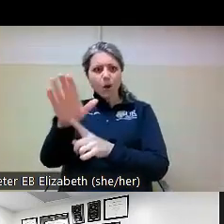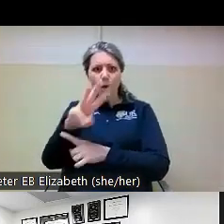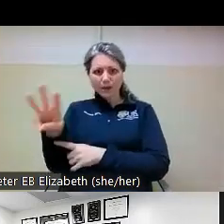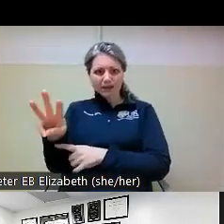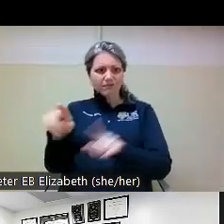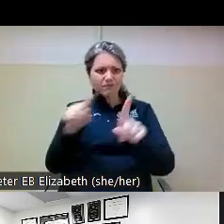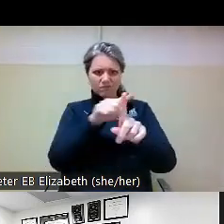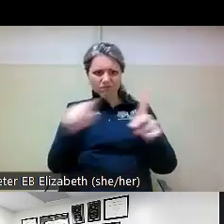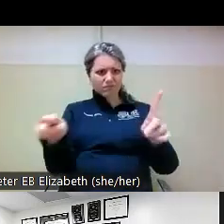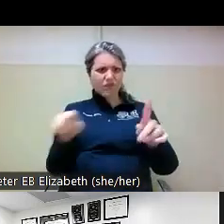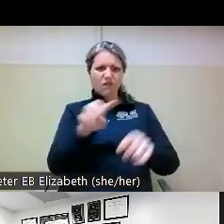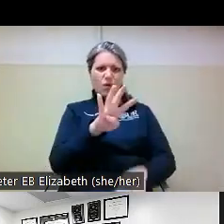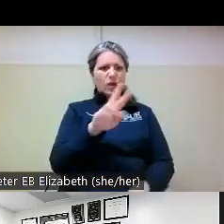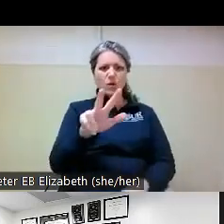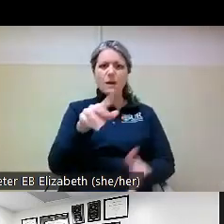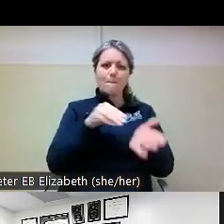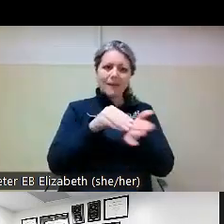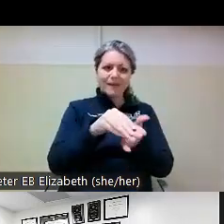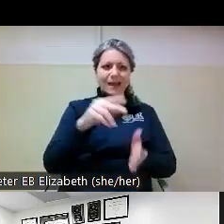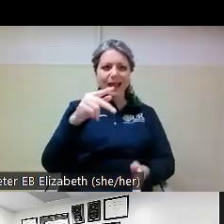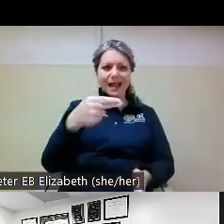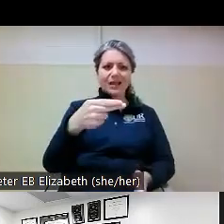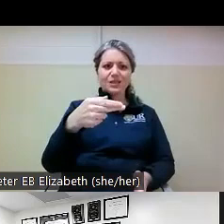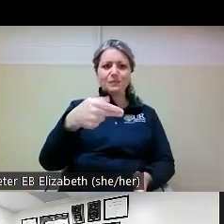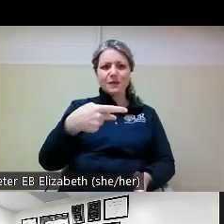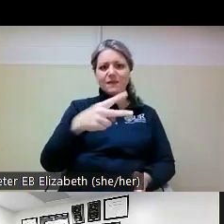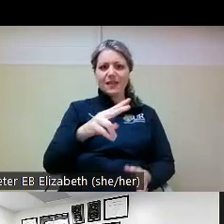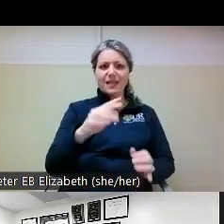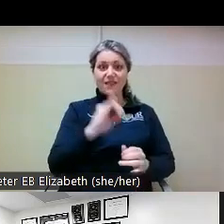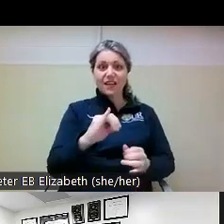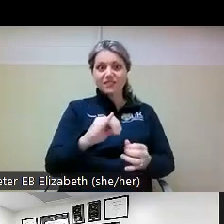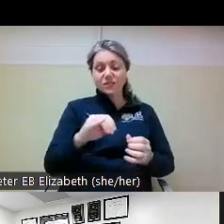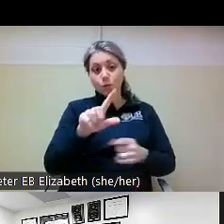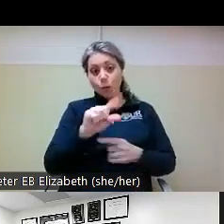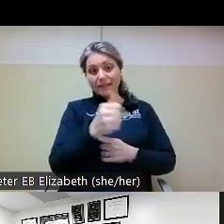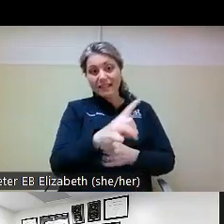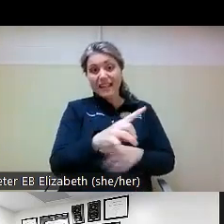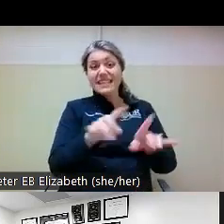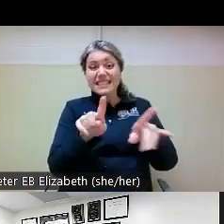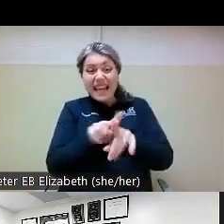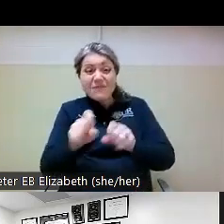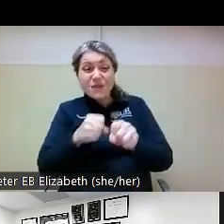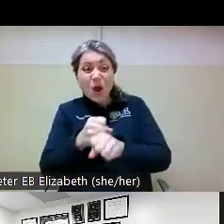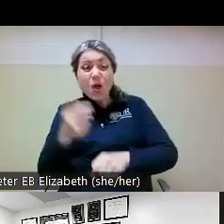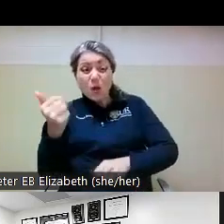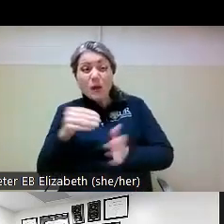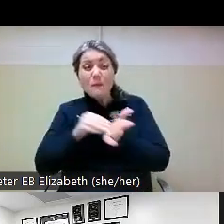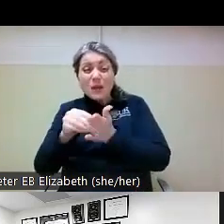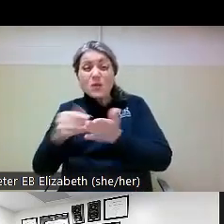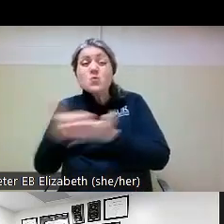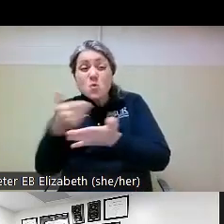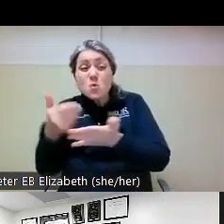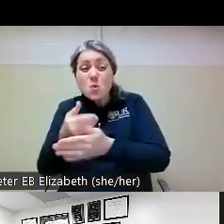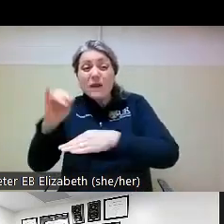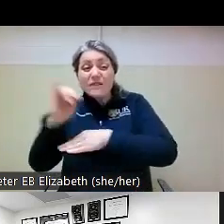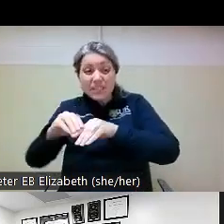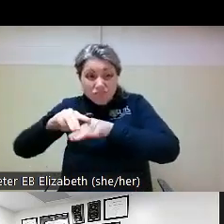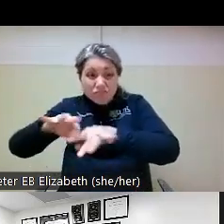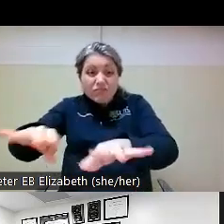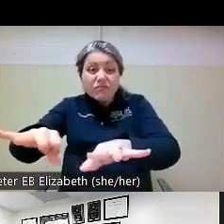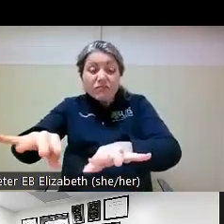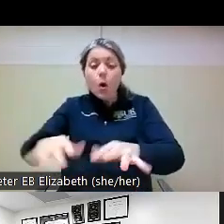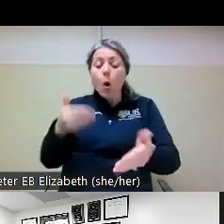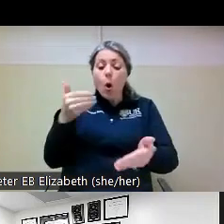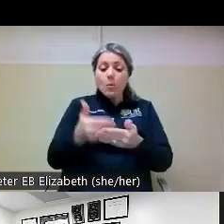in 2018. In that same year, there were 13 million new infections. HPV is so common that almost every sexually active person will